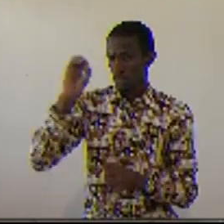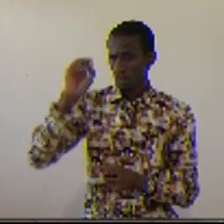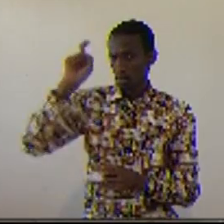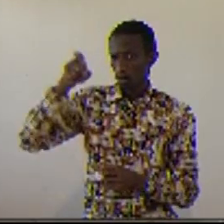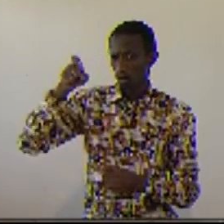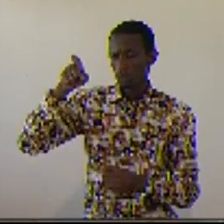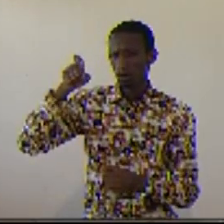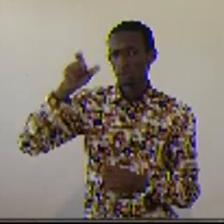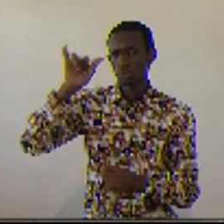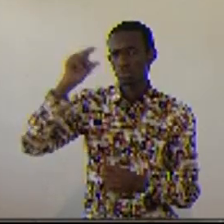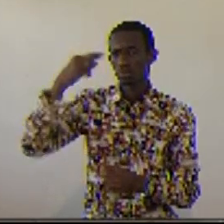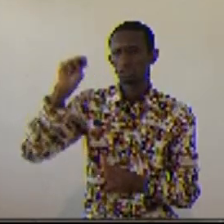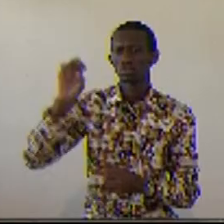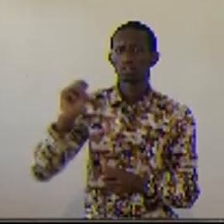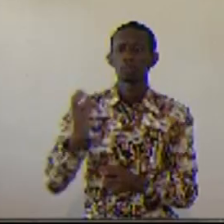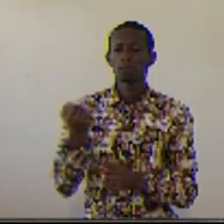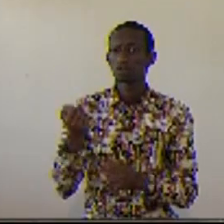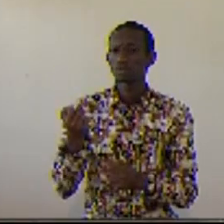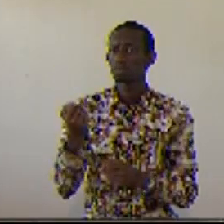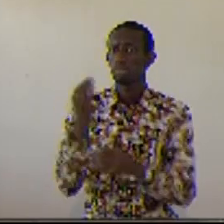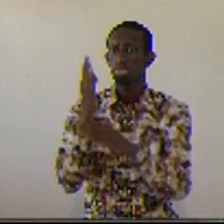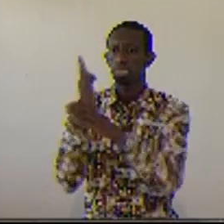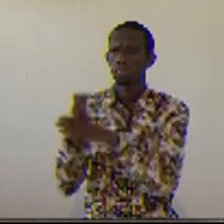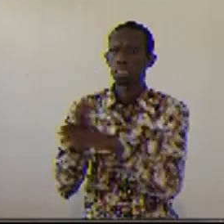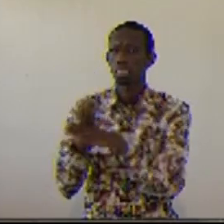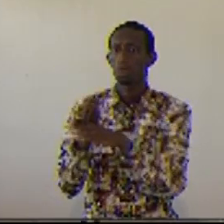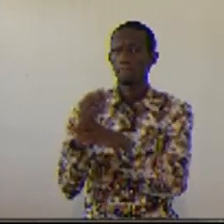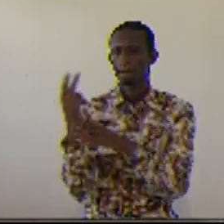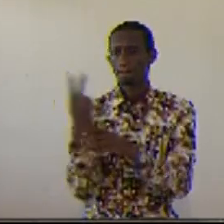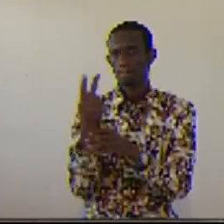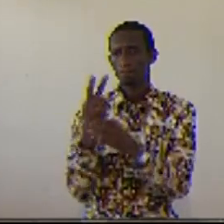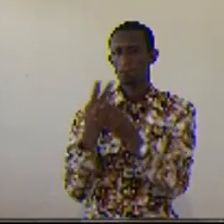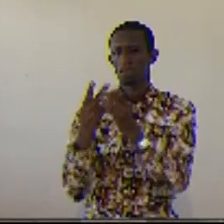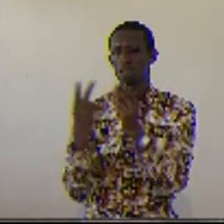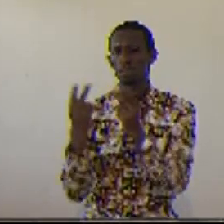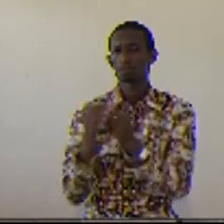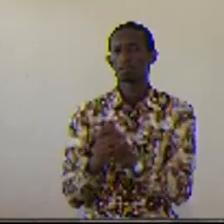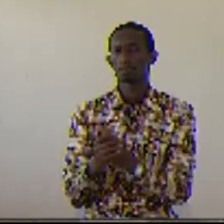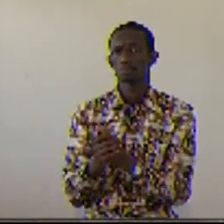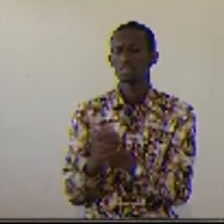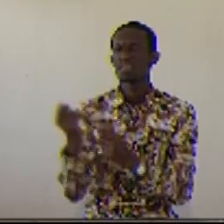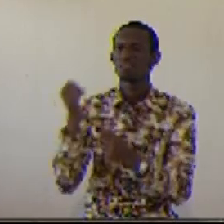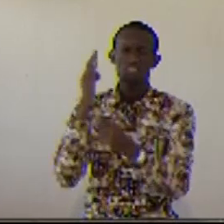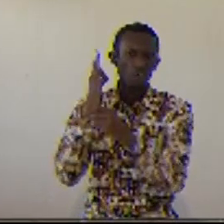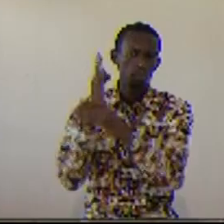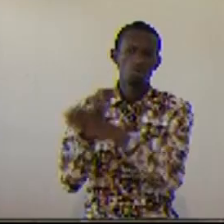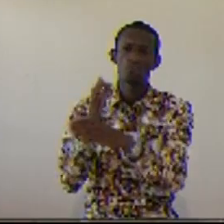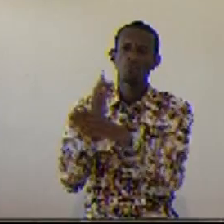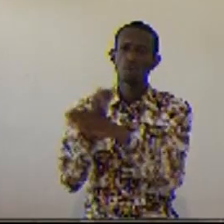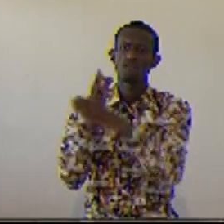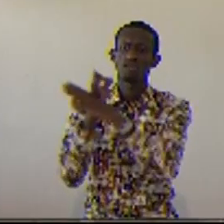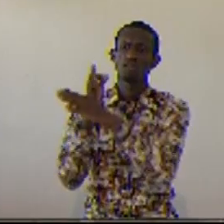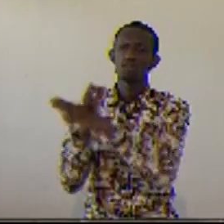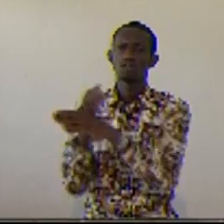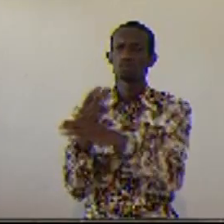has got the lone pairs. So this oxygen has got the lone pairs. So you'll see the